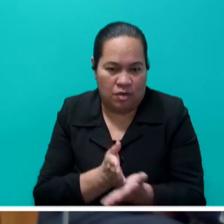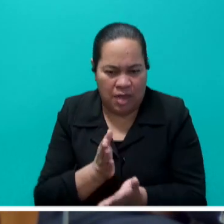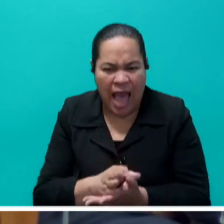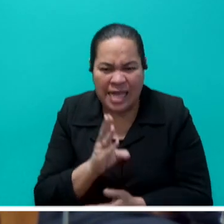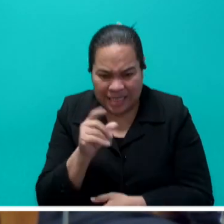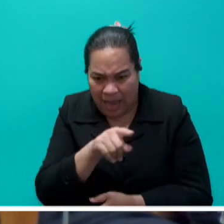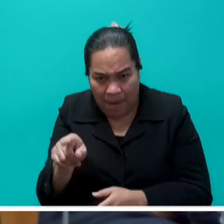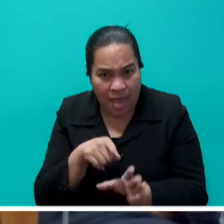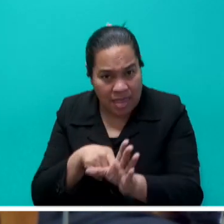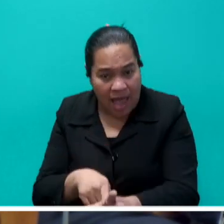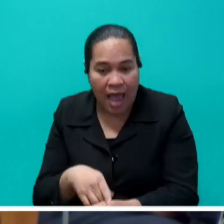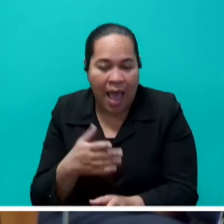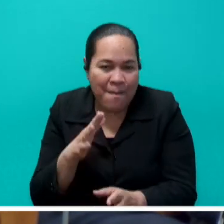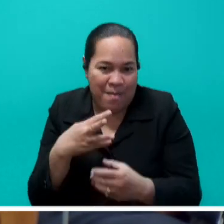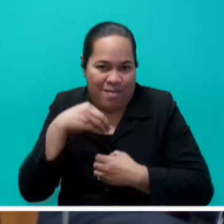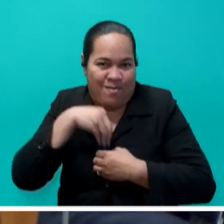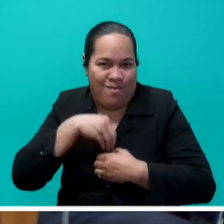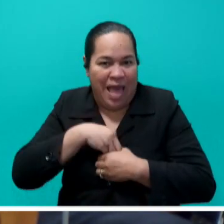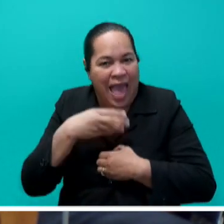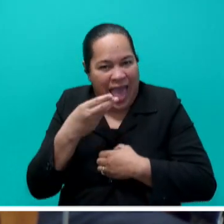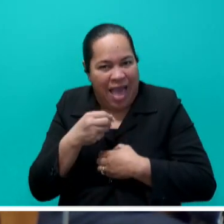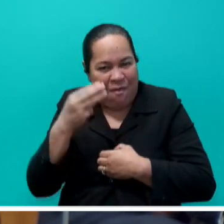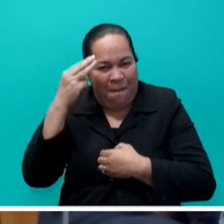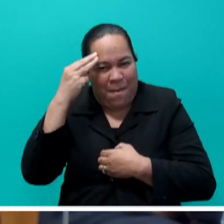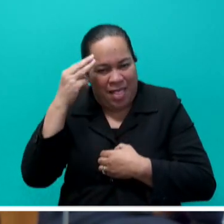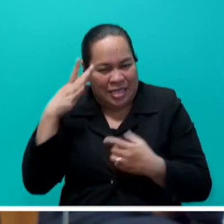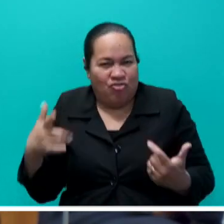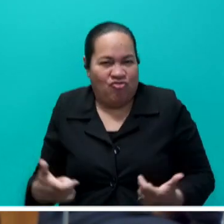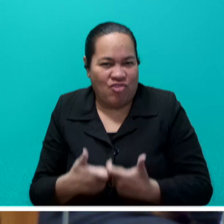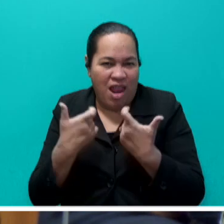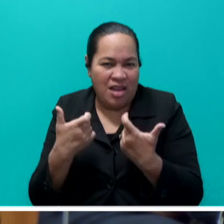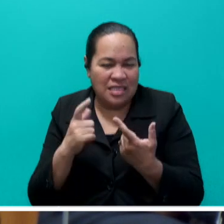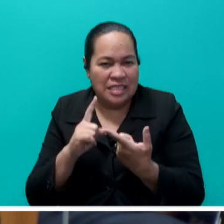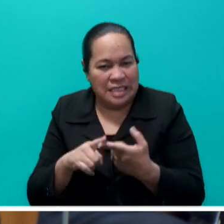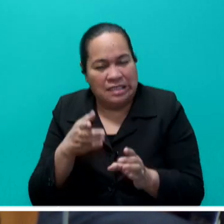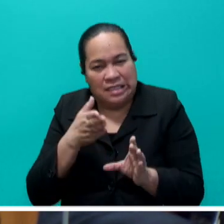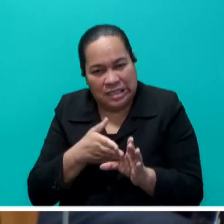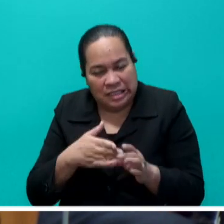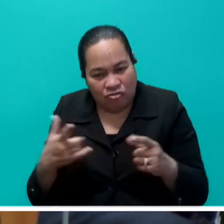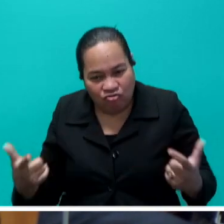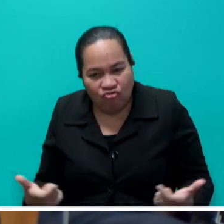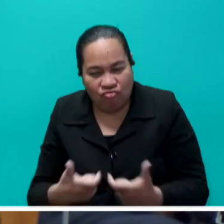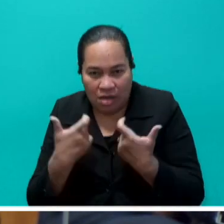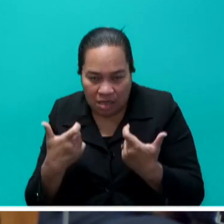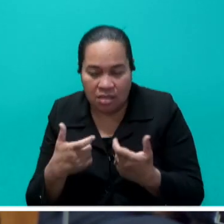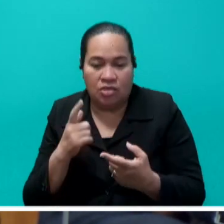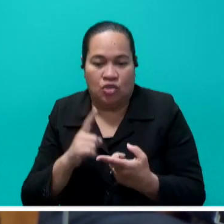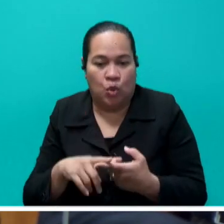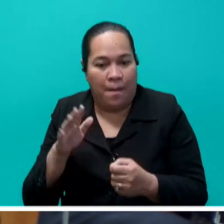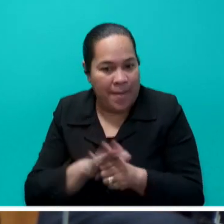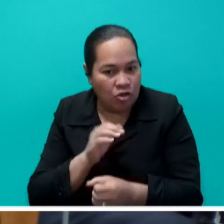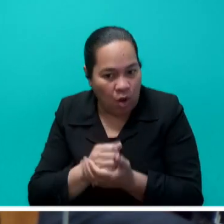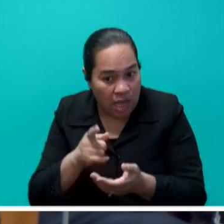these teenagers may be facing underlying mental health challenges. We are working to ensure that mental health services are available